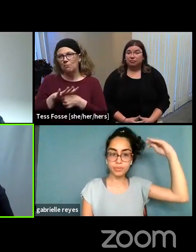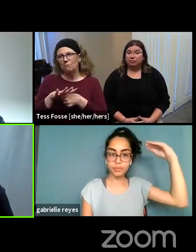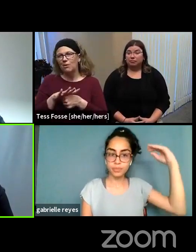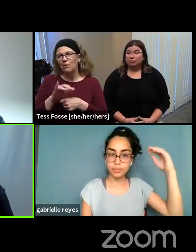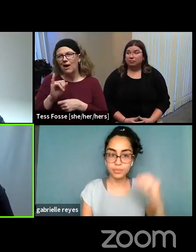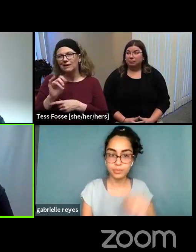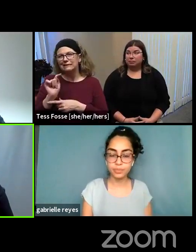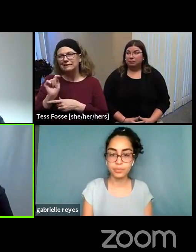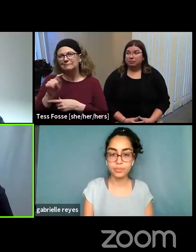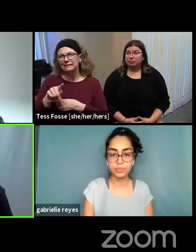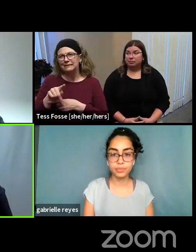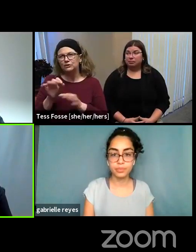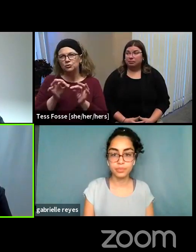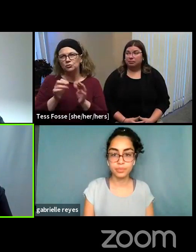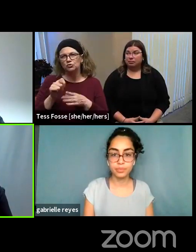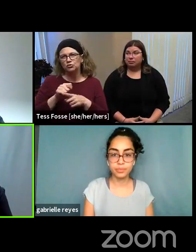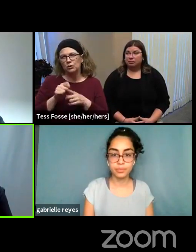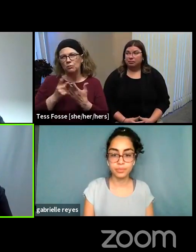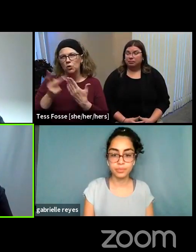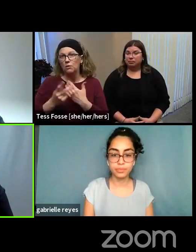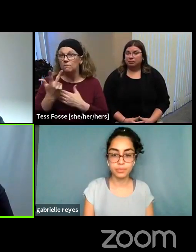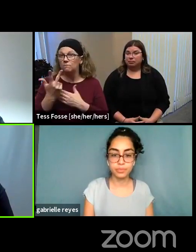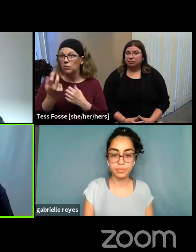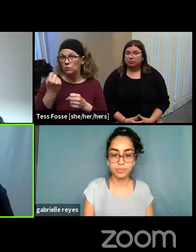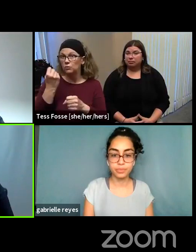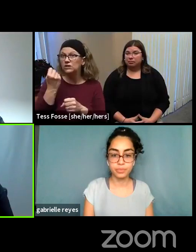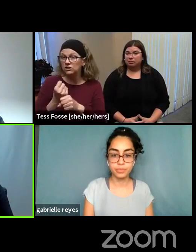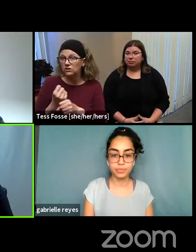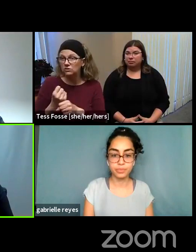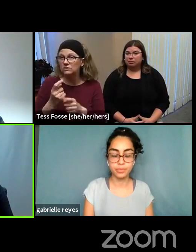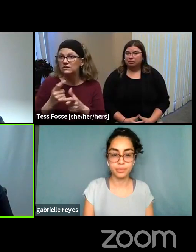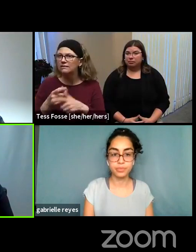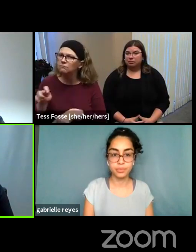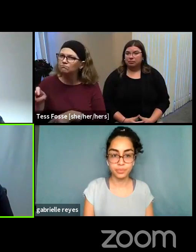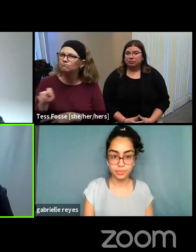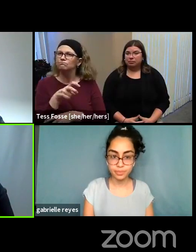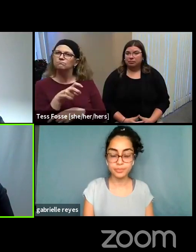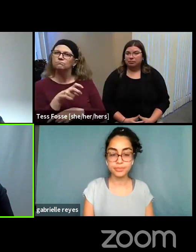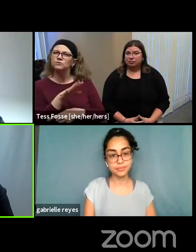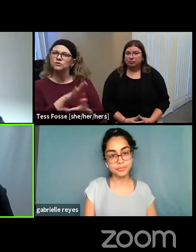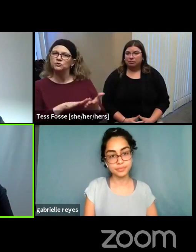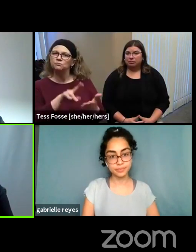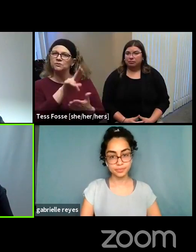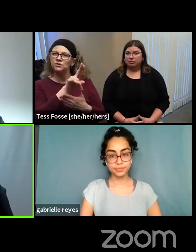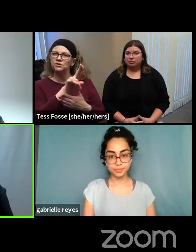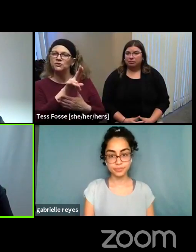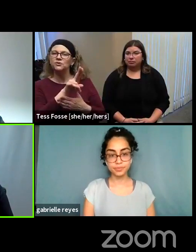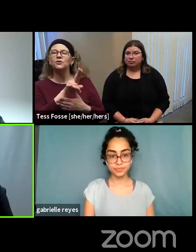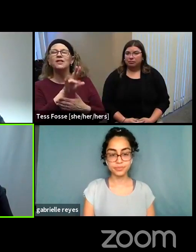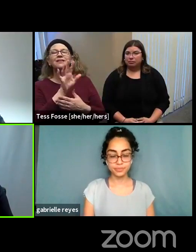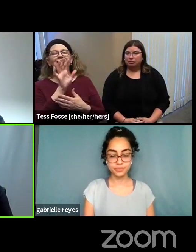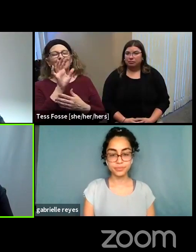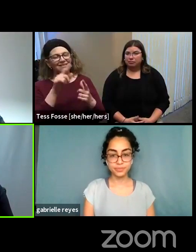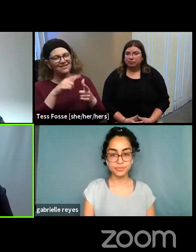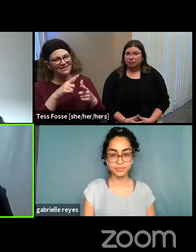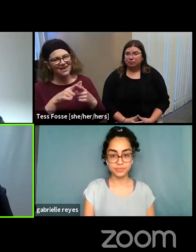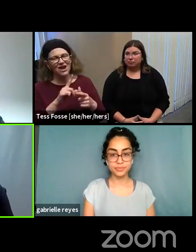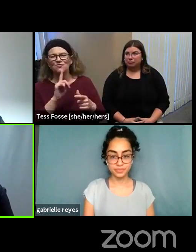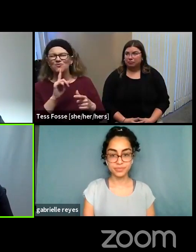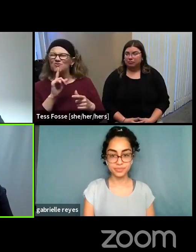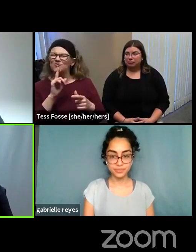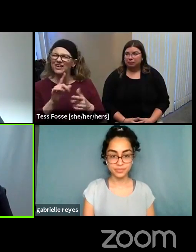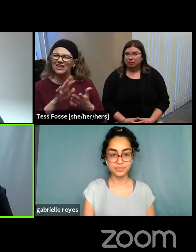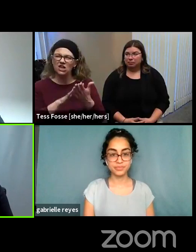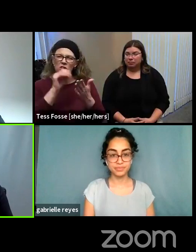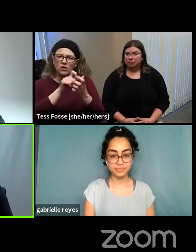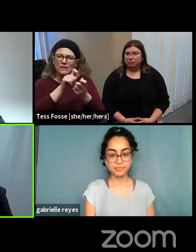ITP interpreter training program. I did that for 3 years, and then I did transfer to Bloomsburg, where that's when I really learned the